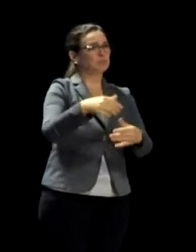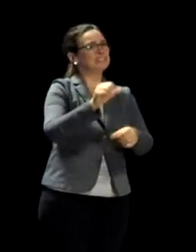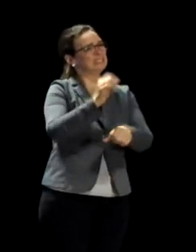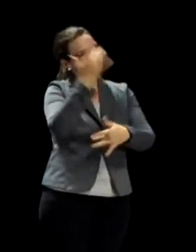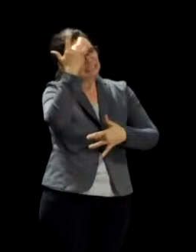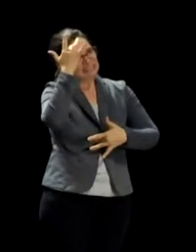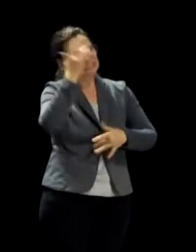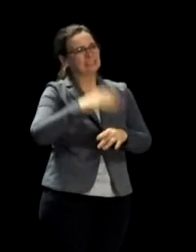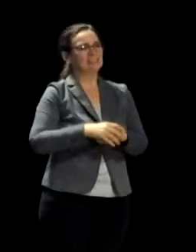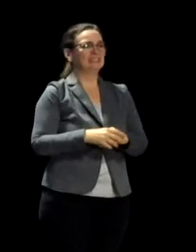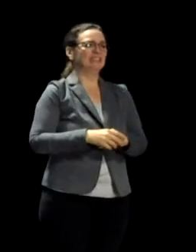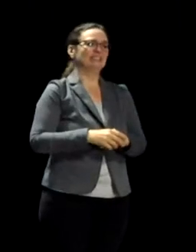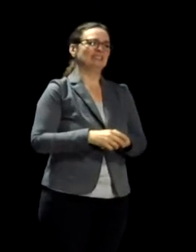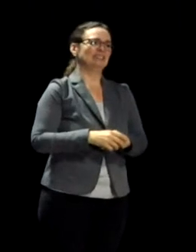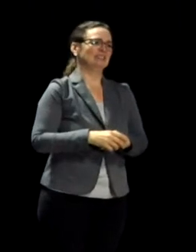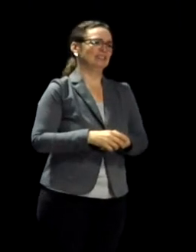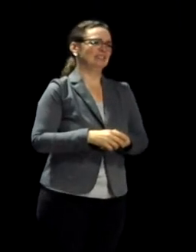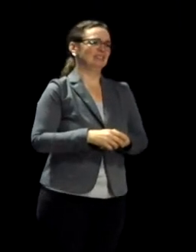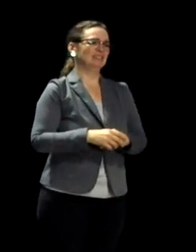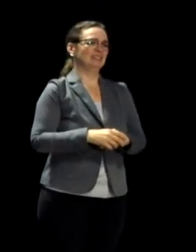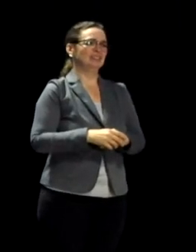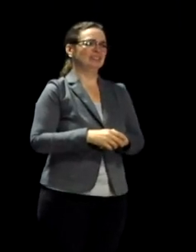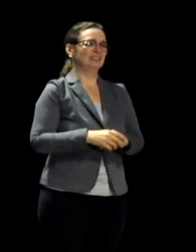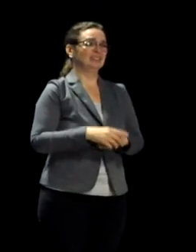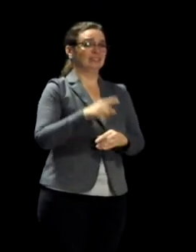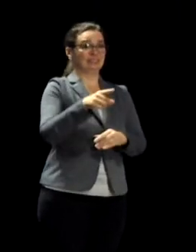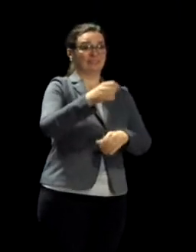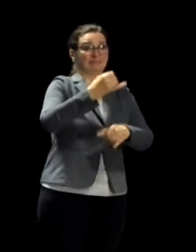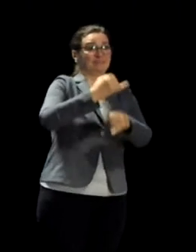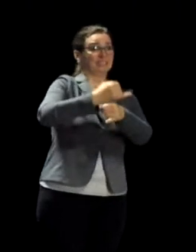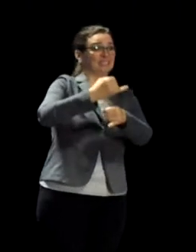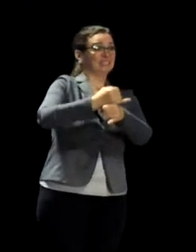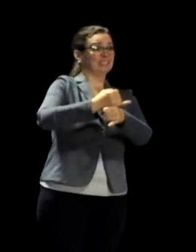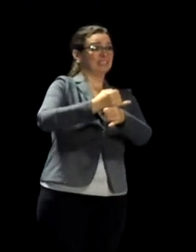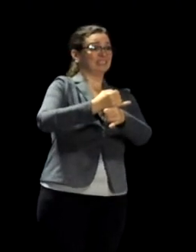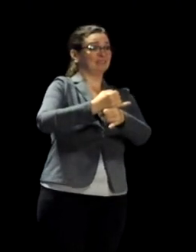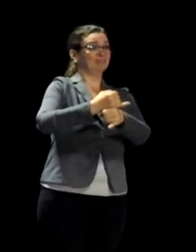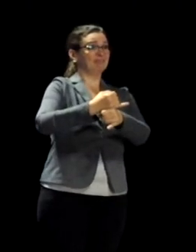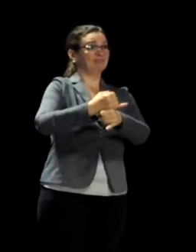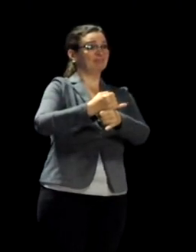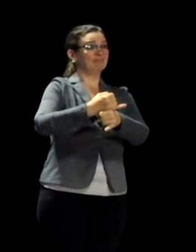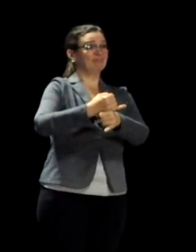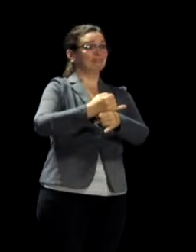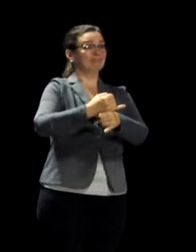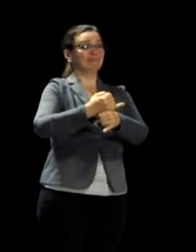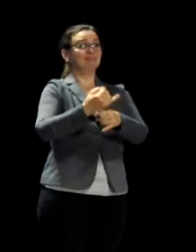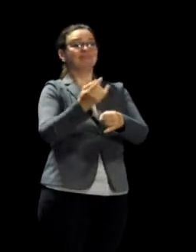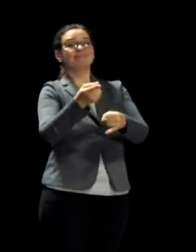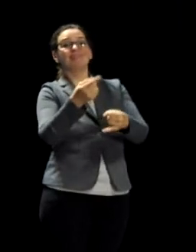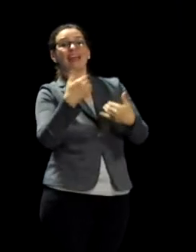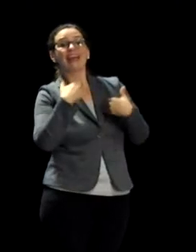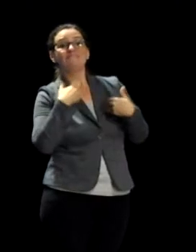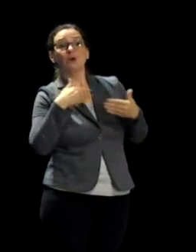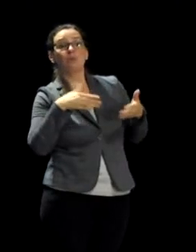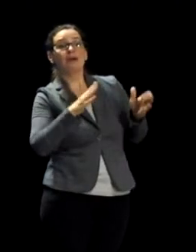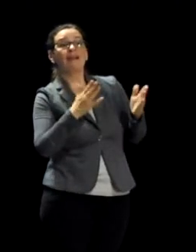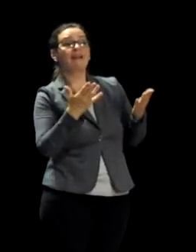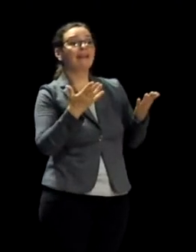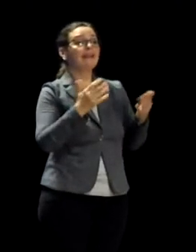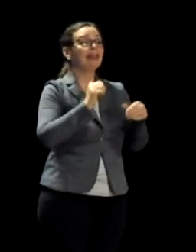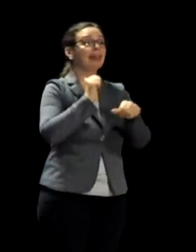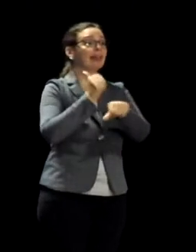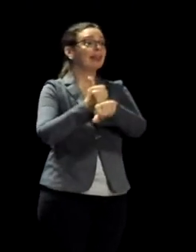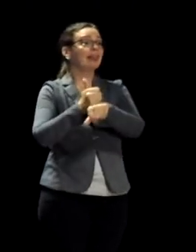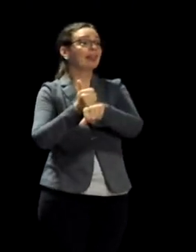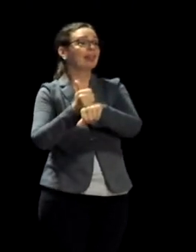that doesn't have that infrastructure, just putting them in the hospitals right now because we have the capacity in the hospitals is the better short-term